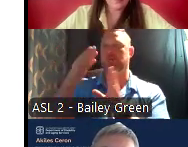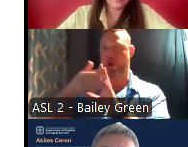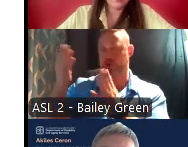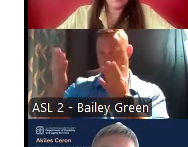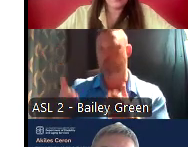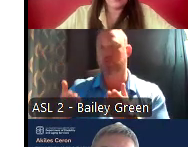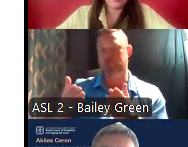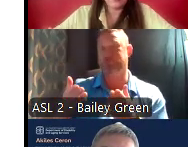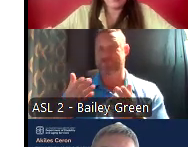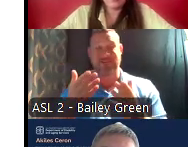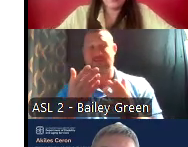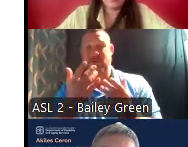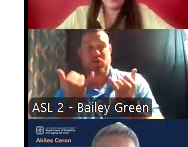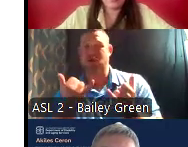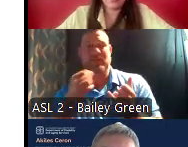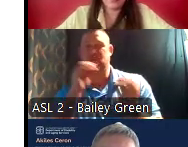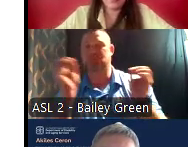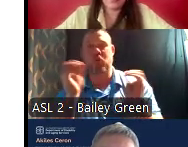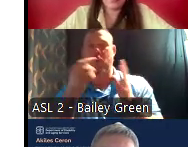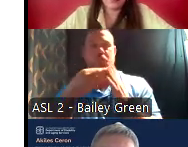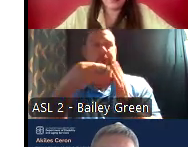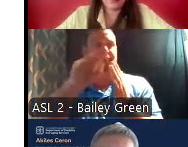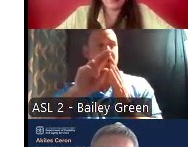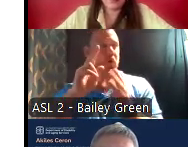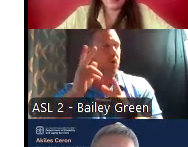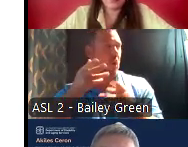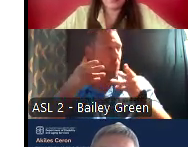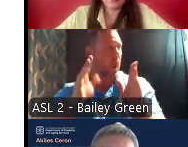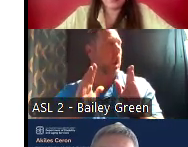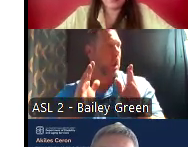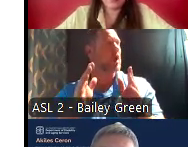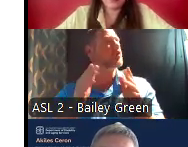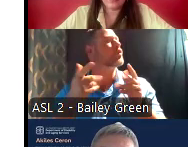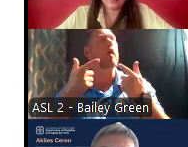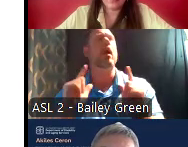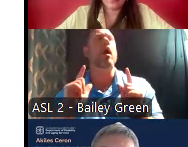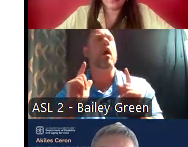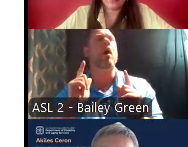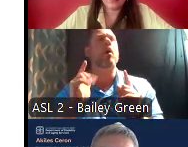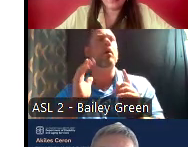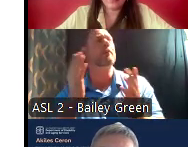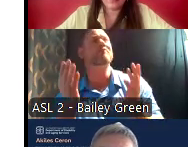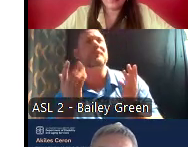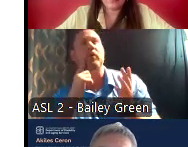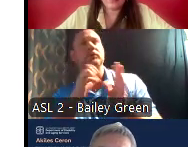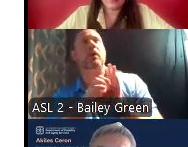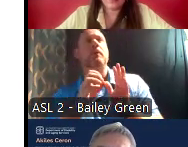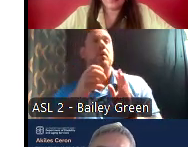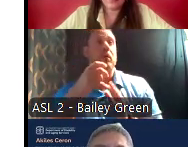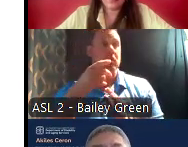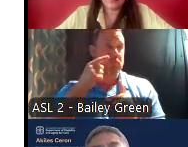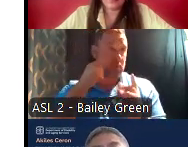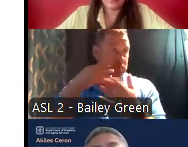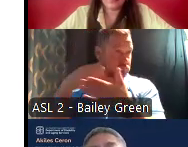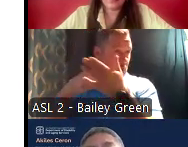a referral mechanism that would enable, for example, a prosecutor who is not able to